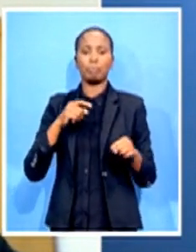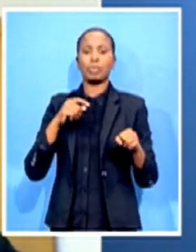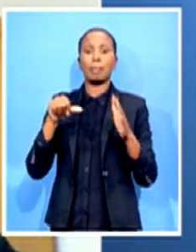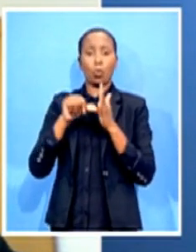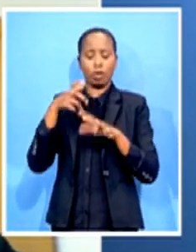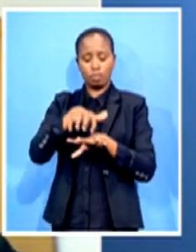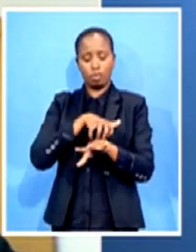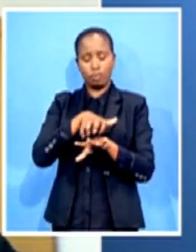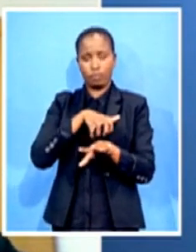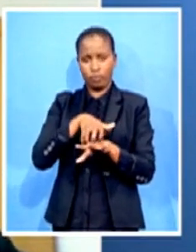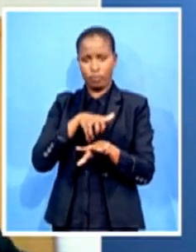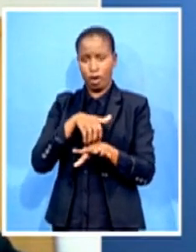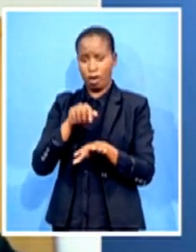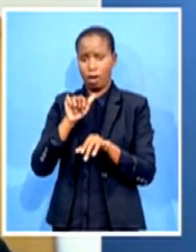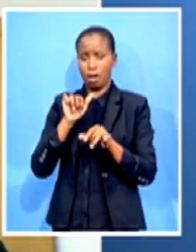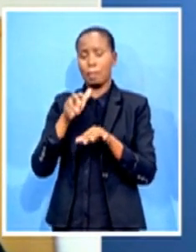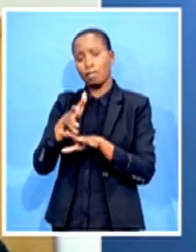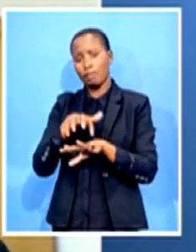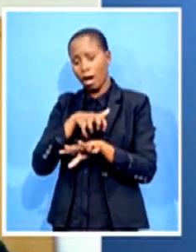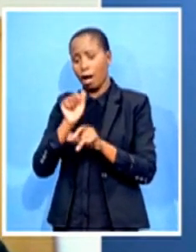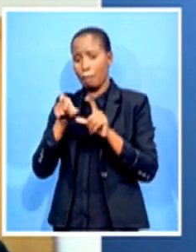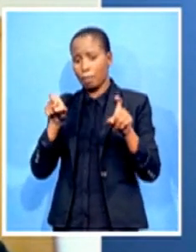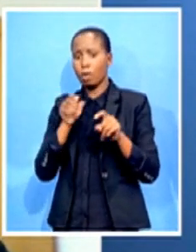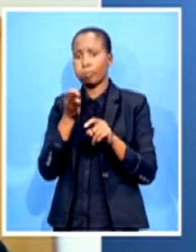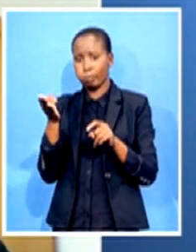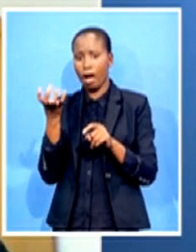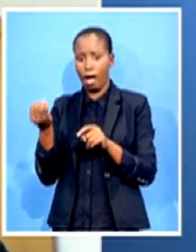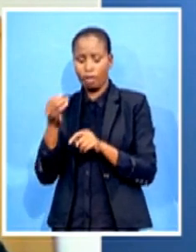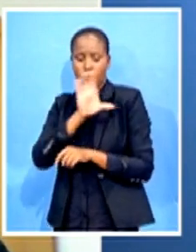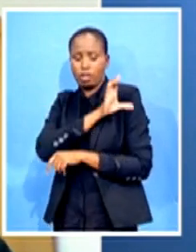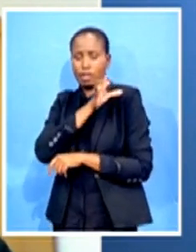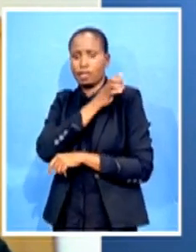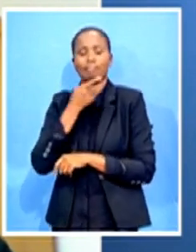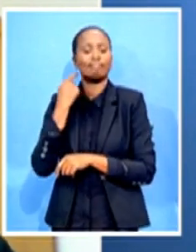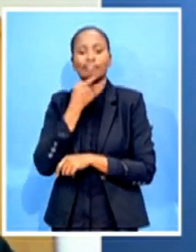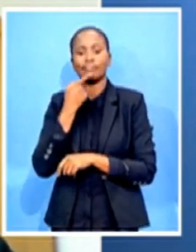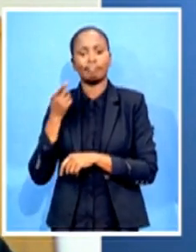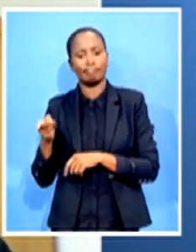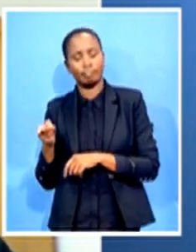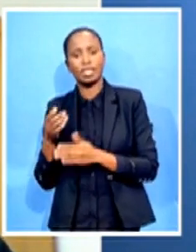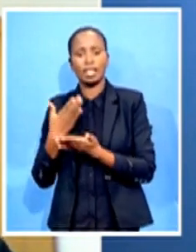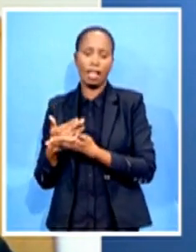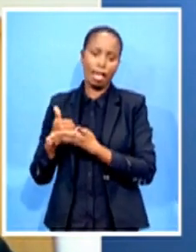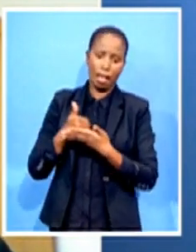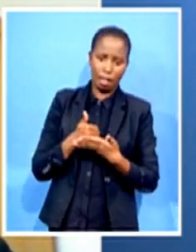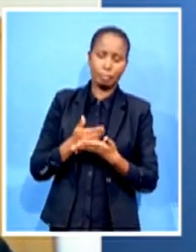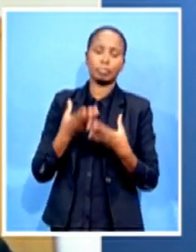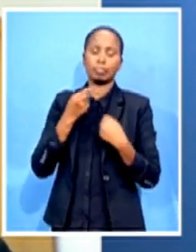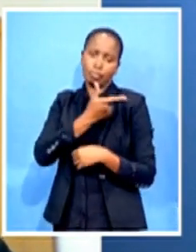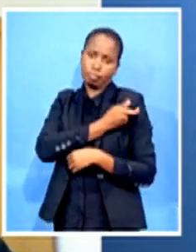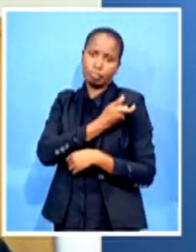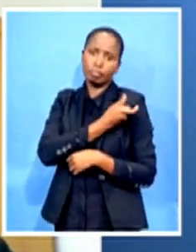clinics on site already that can assist with to vaccination, availing their facilities